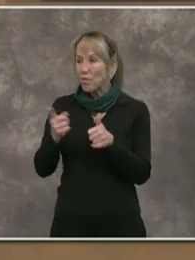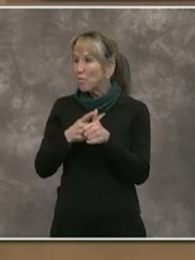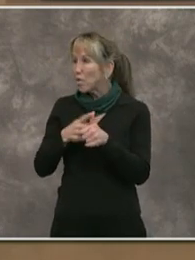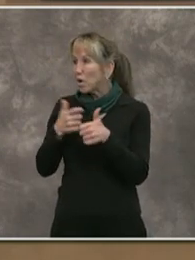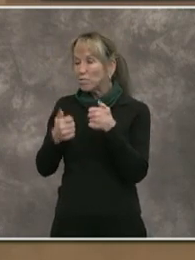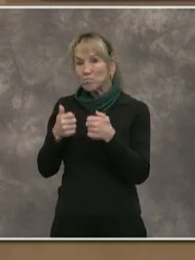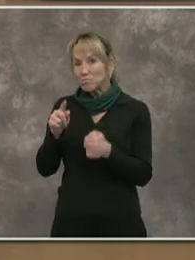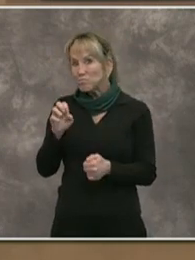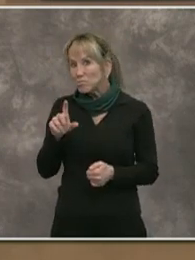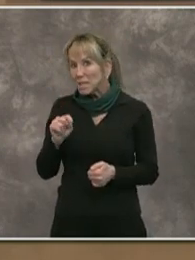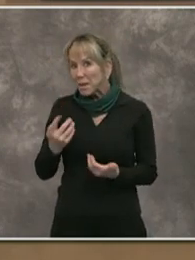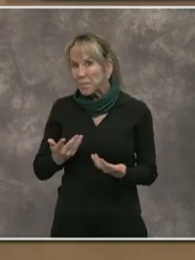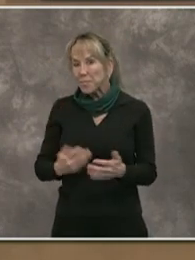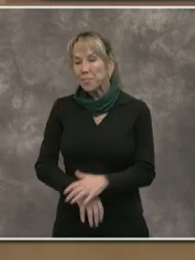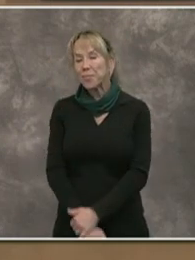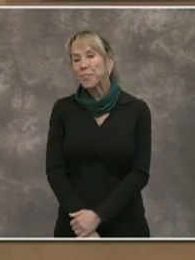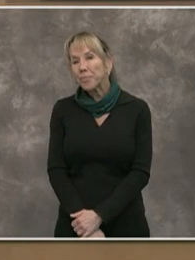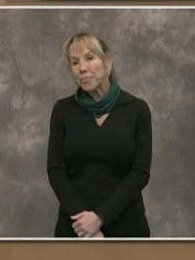one to be read.